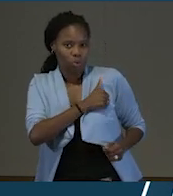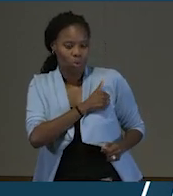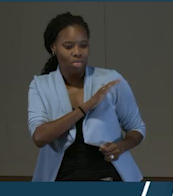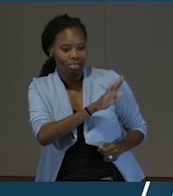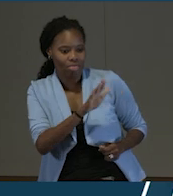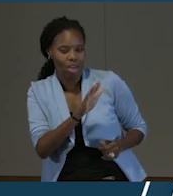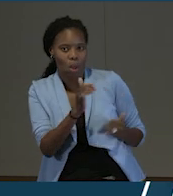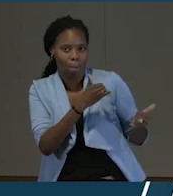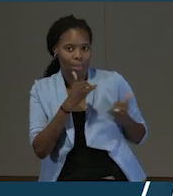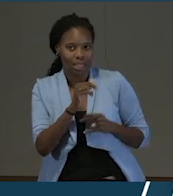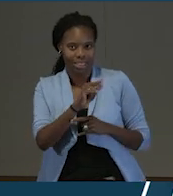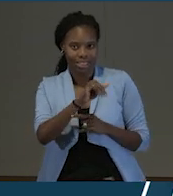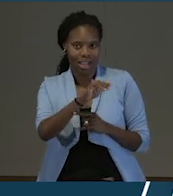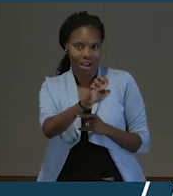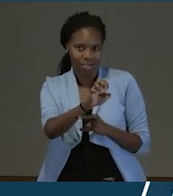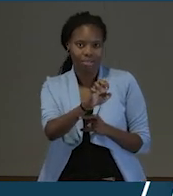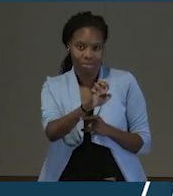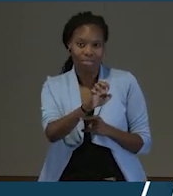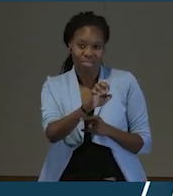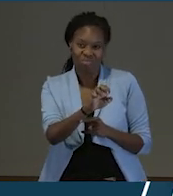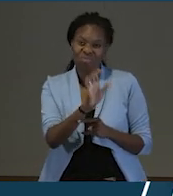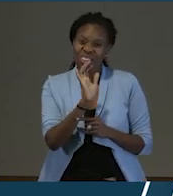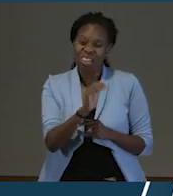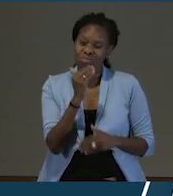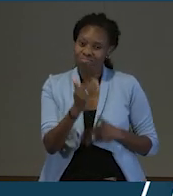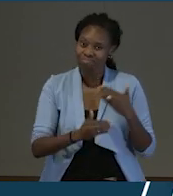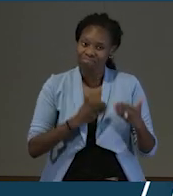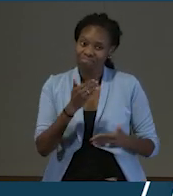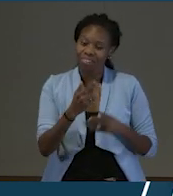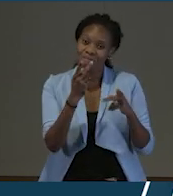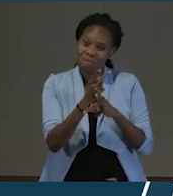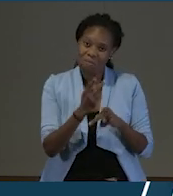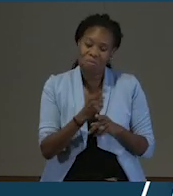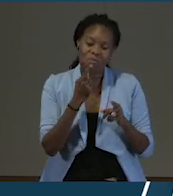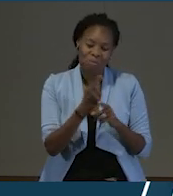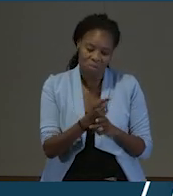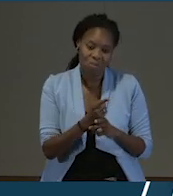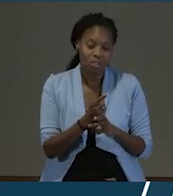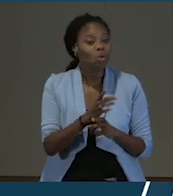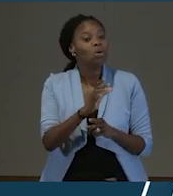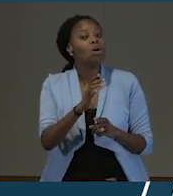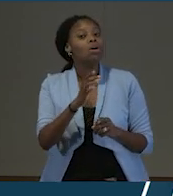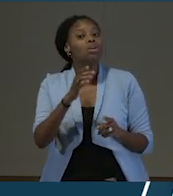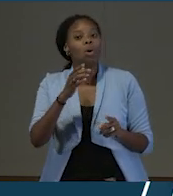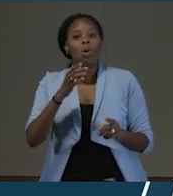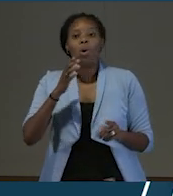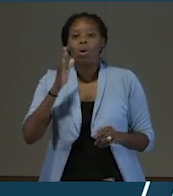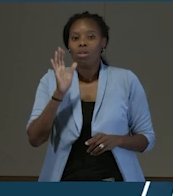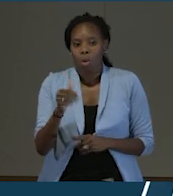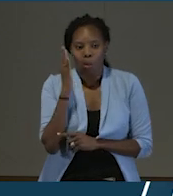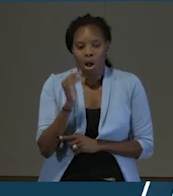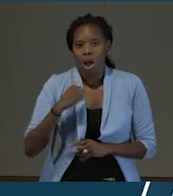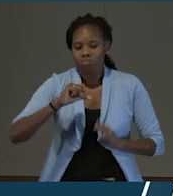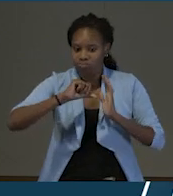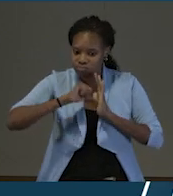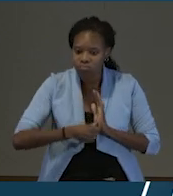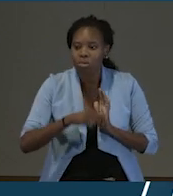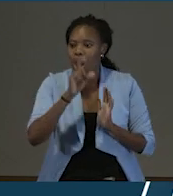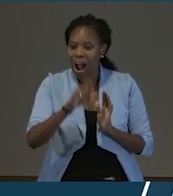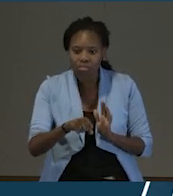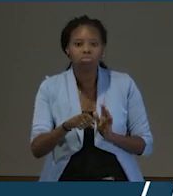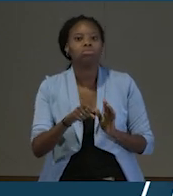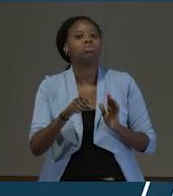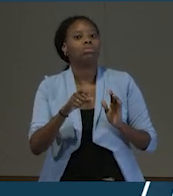is a work in progress. So that's why it's important that we just keep modeling those appropriate skills in any possible scenario.